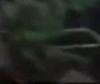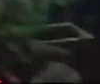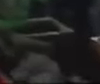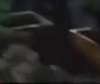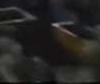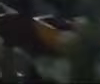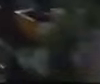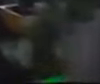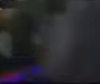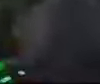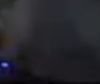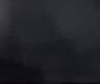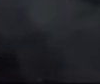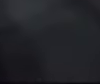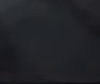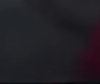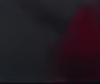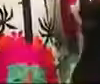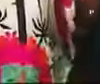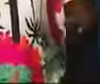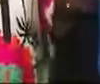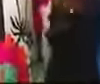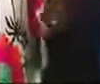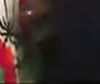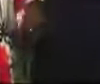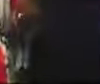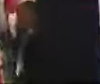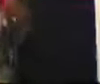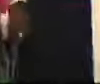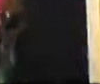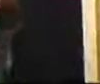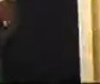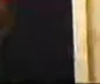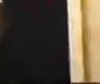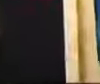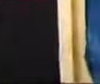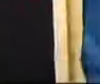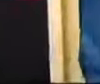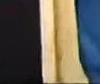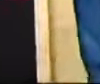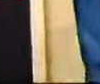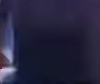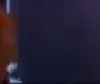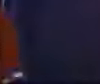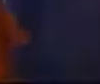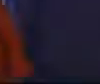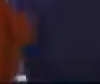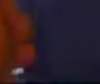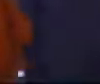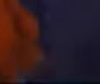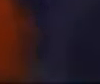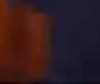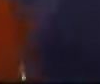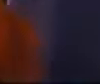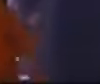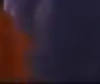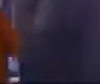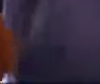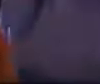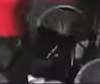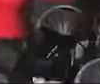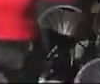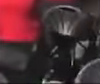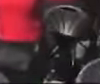Every high thing must come down. Every stronghold shall be broken. You wear the victor's